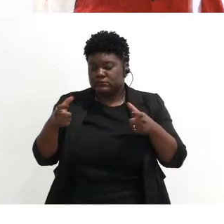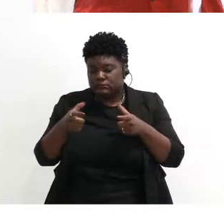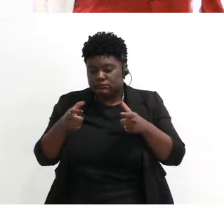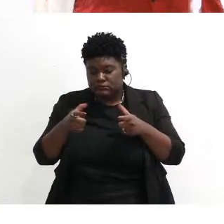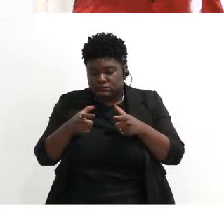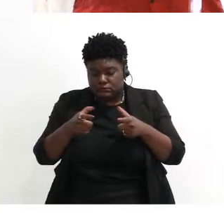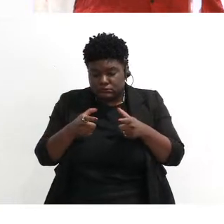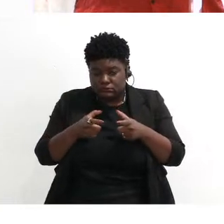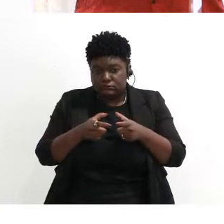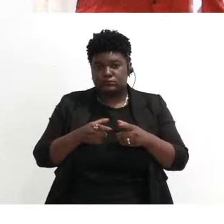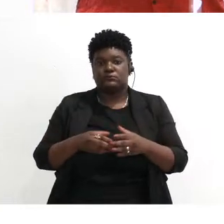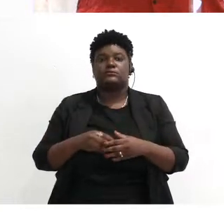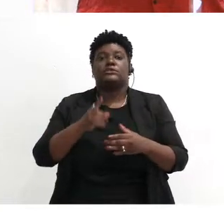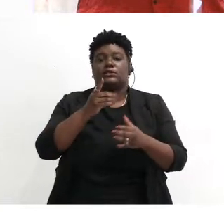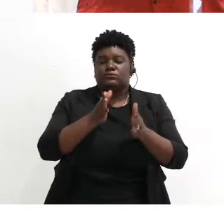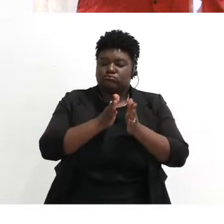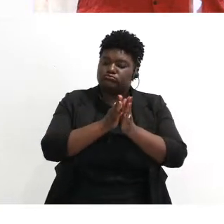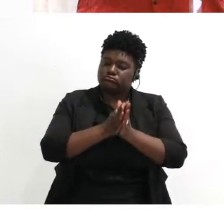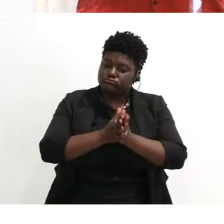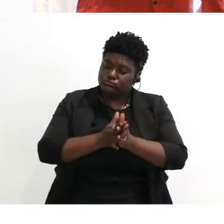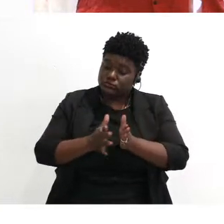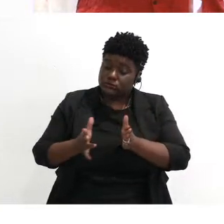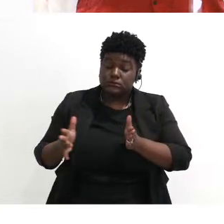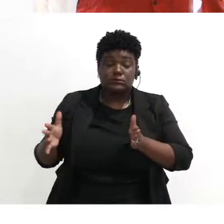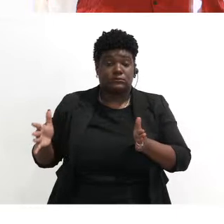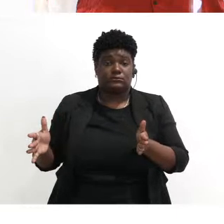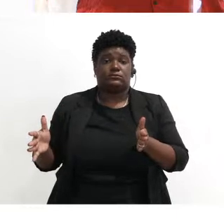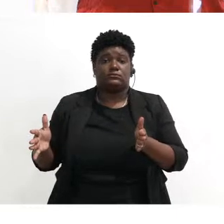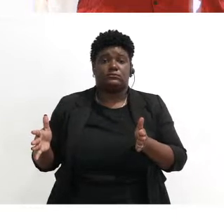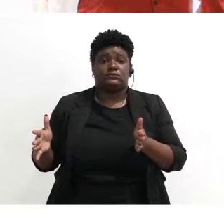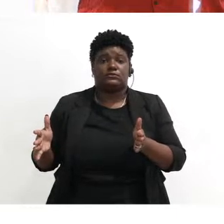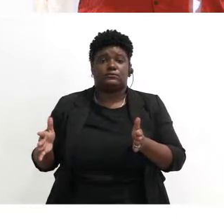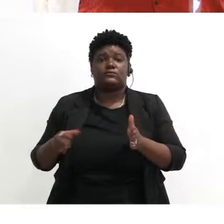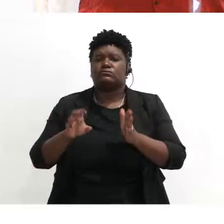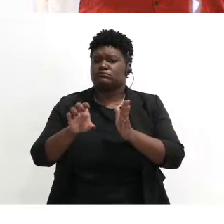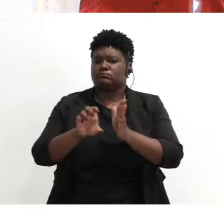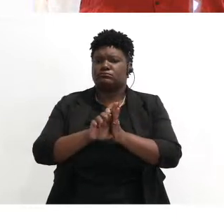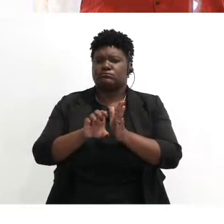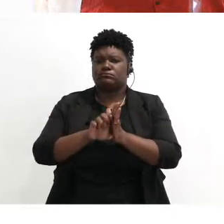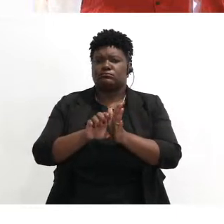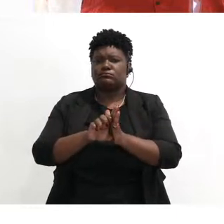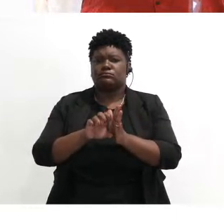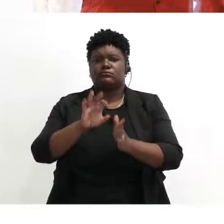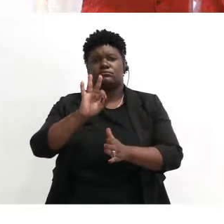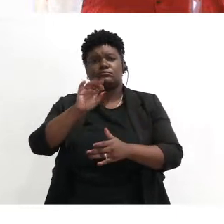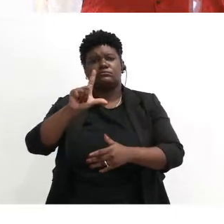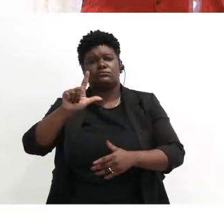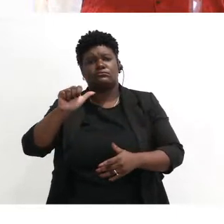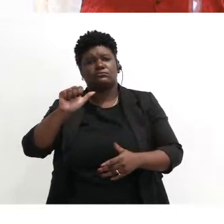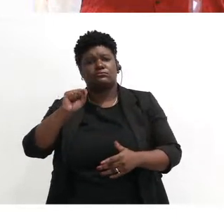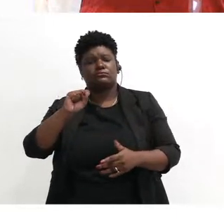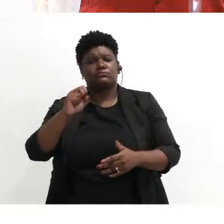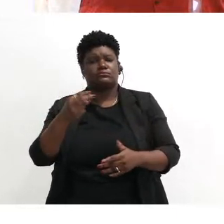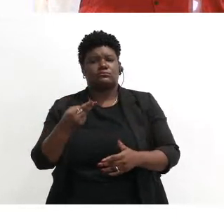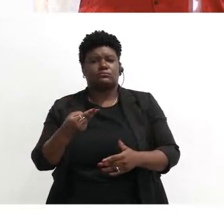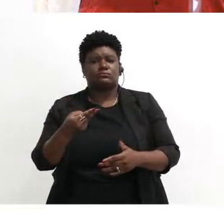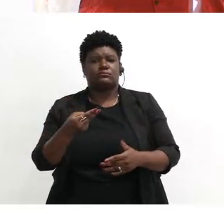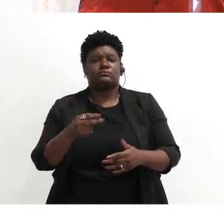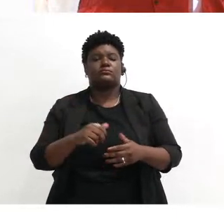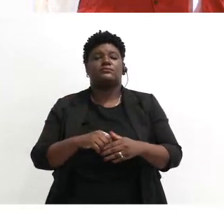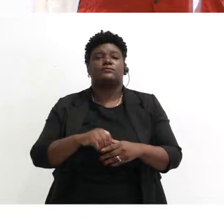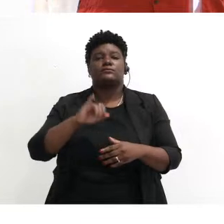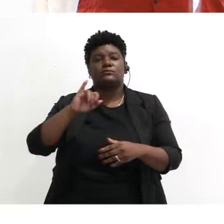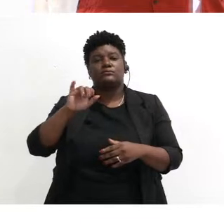made as an example of a flash that was in the phone. This is an Intel flash packaged